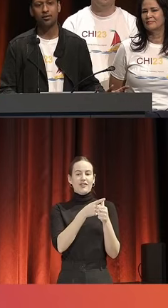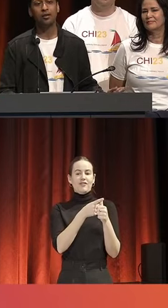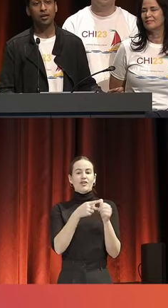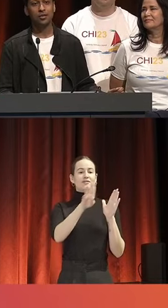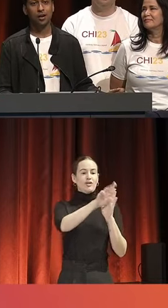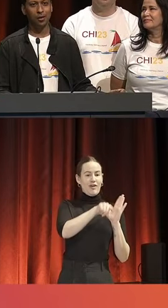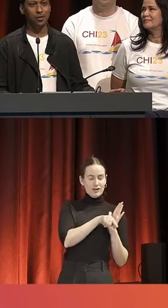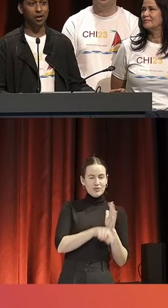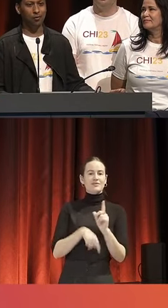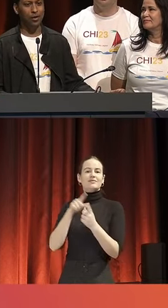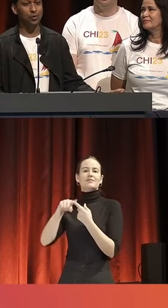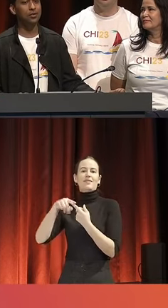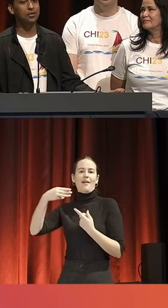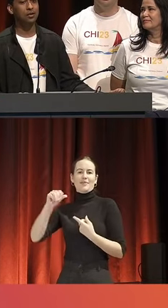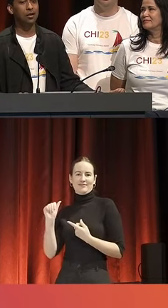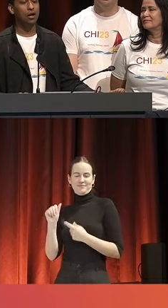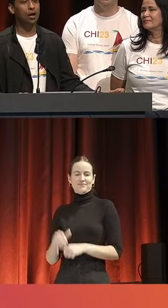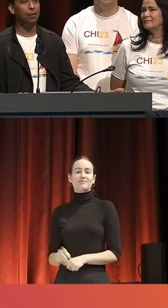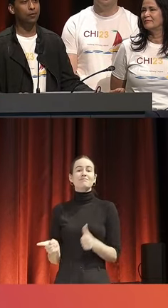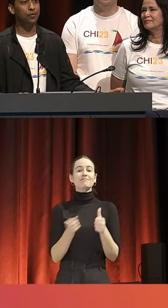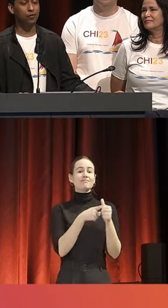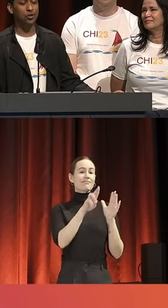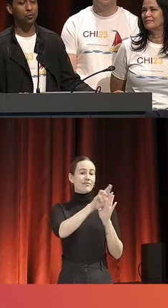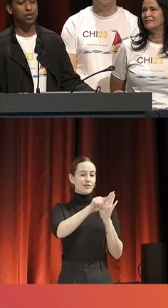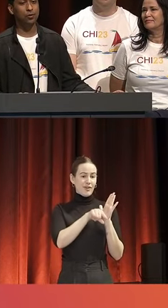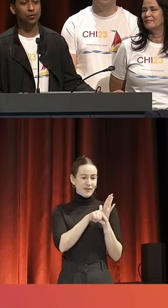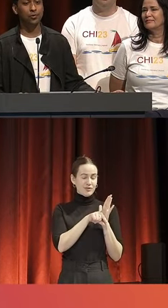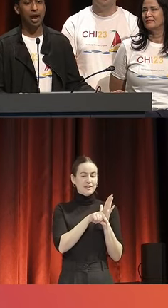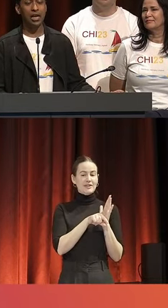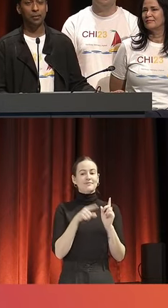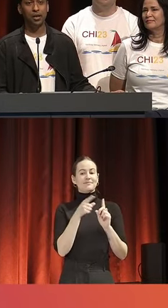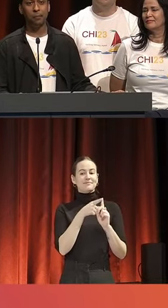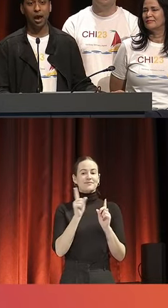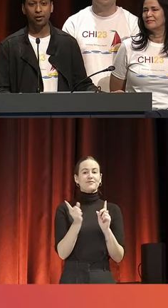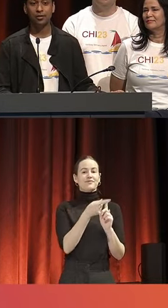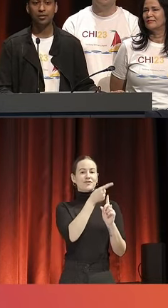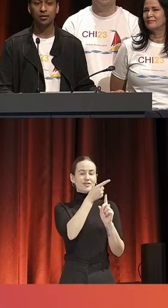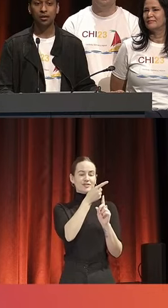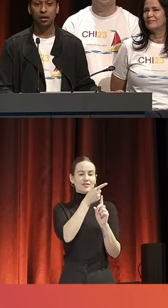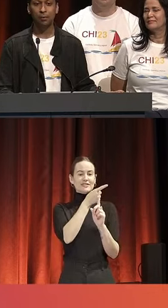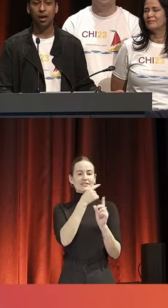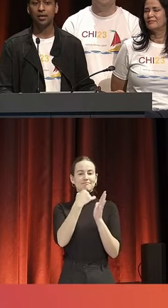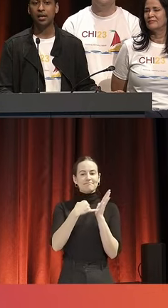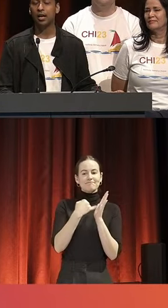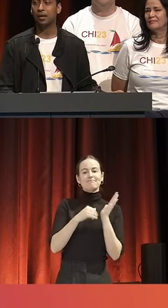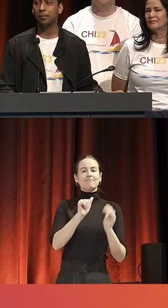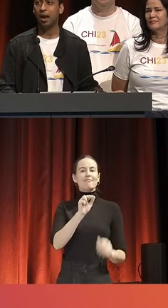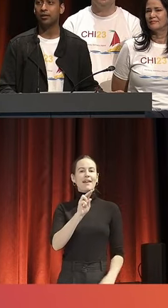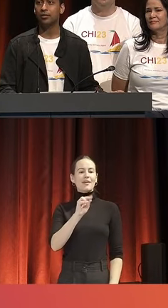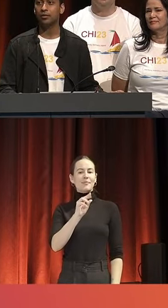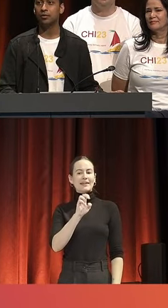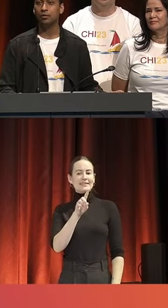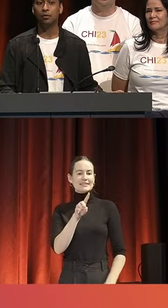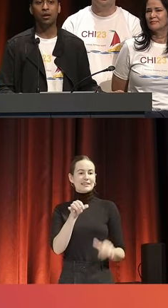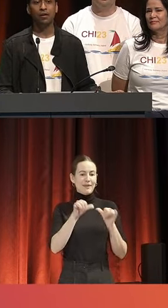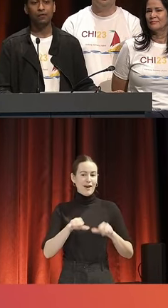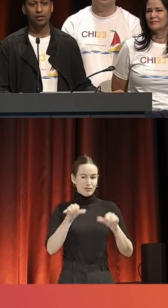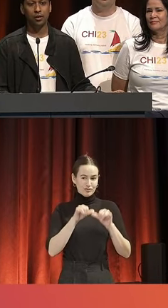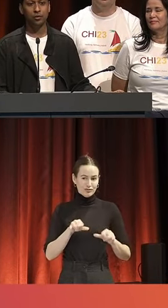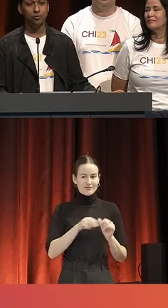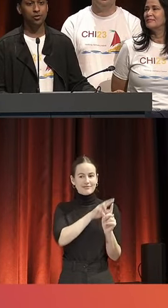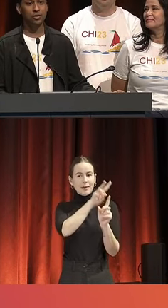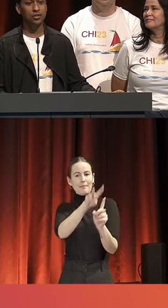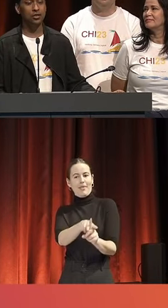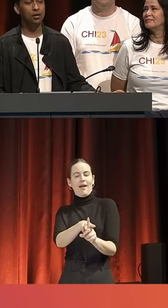graduates, starting with the undergraduates. The first prize goes to animated patterns, applying dynamic patterns to